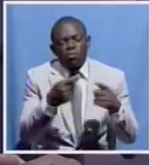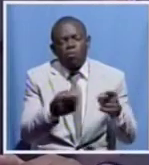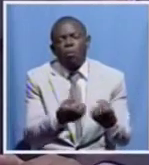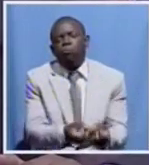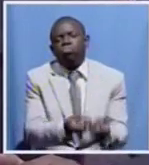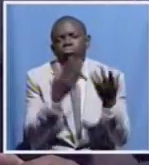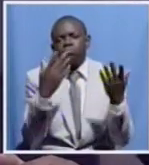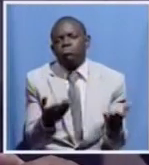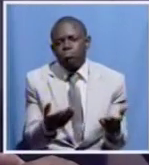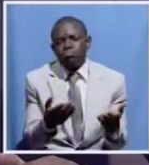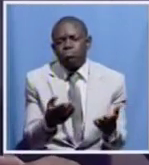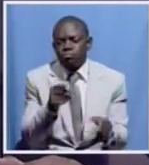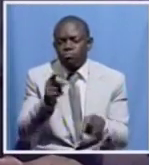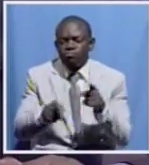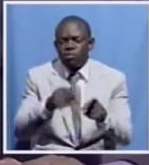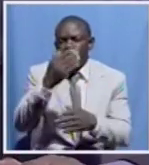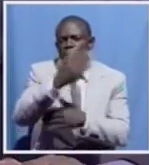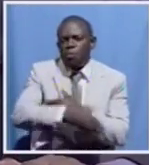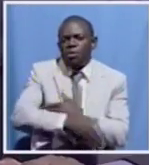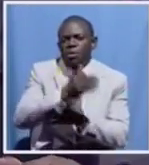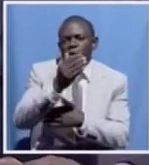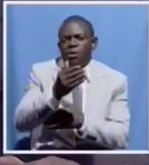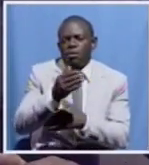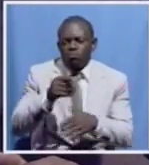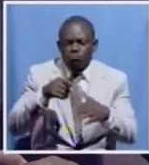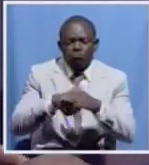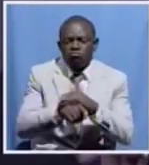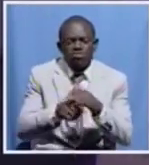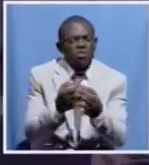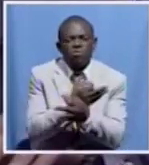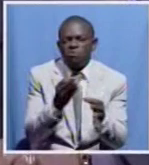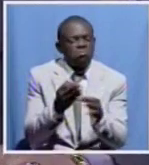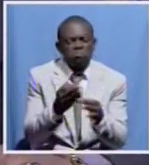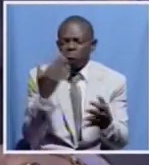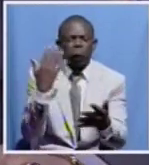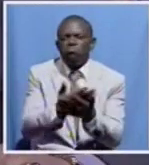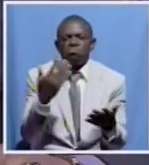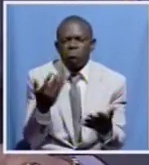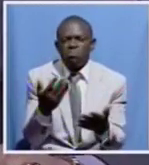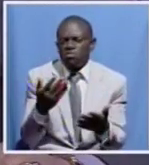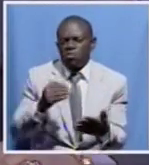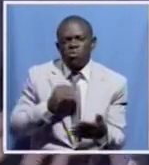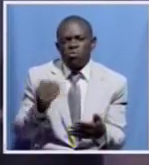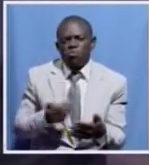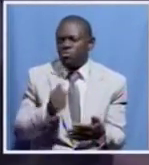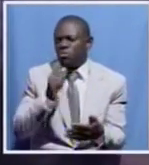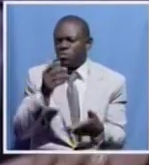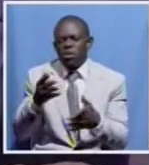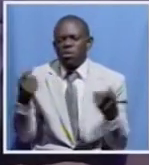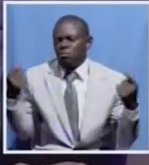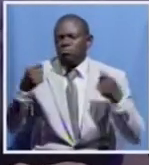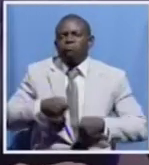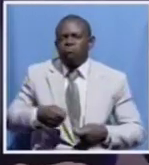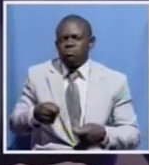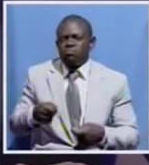because they cannot be allowed. I've told you about places where women are not allowed to dress in a certain fashion, but